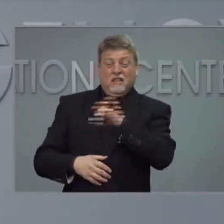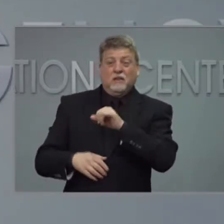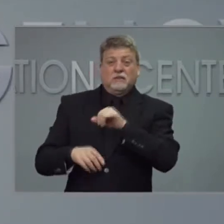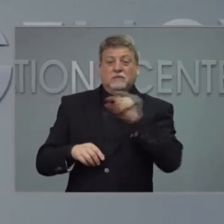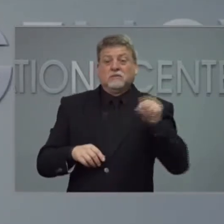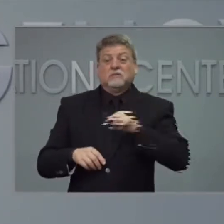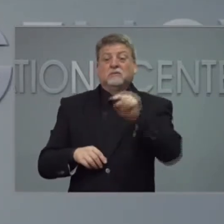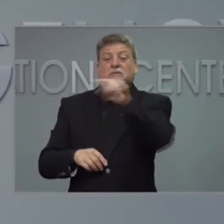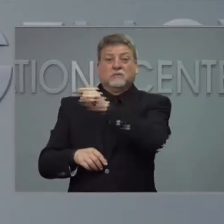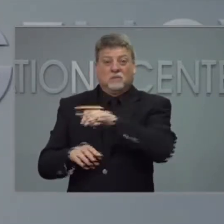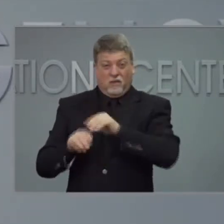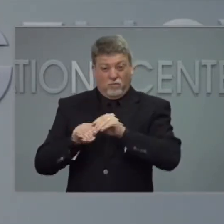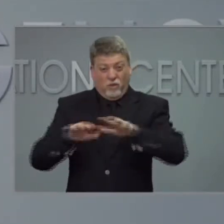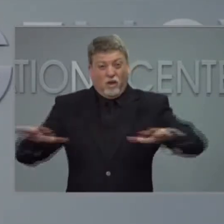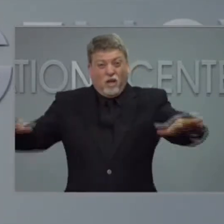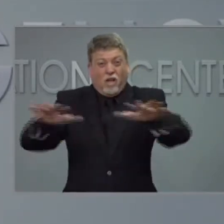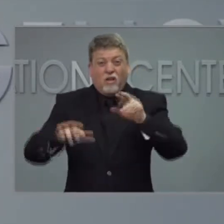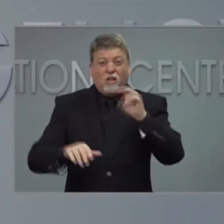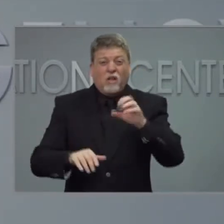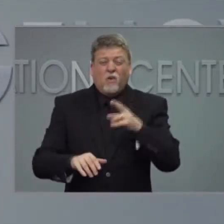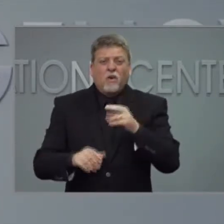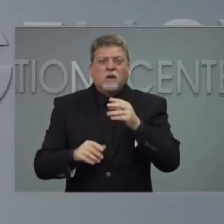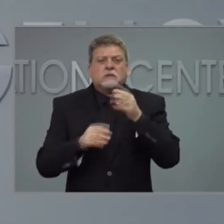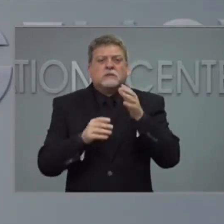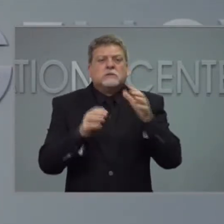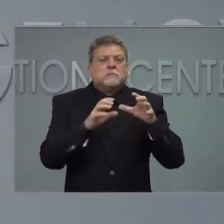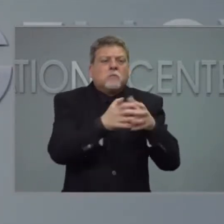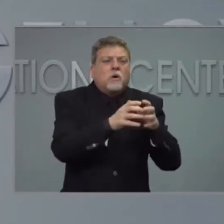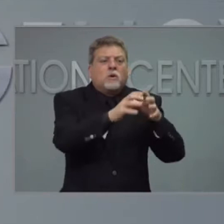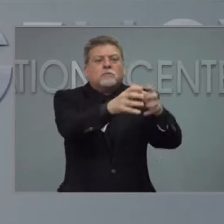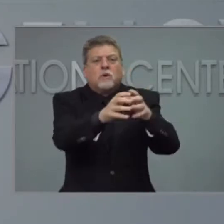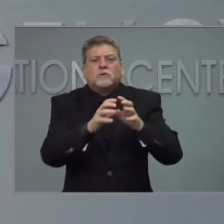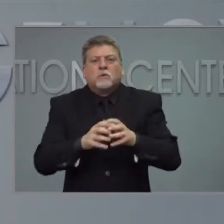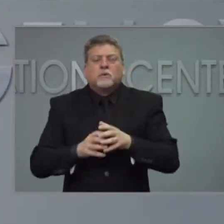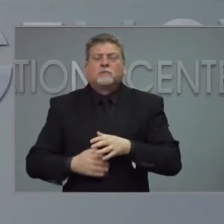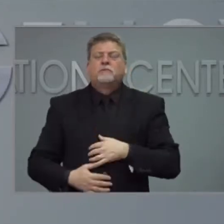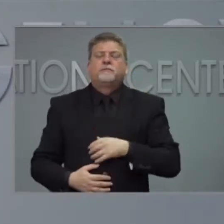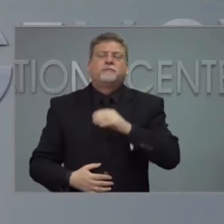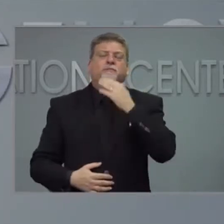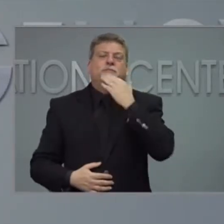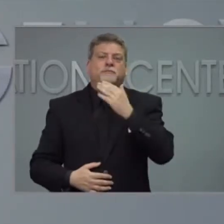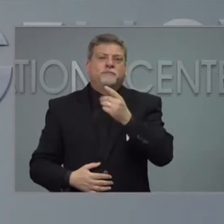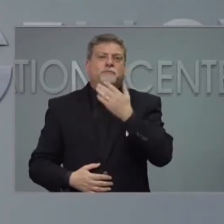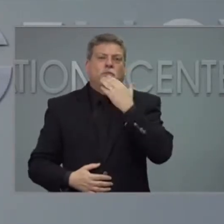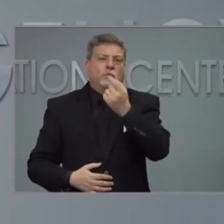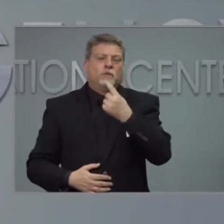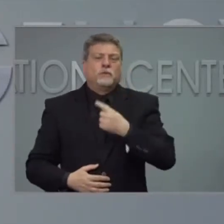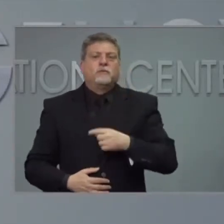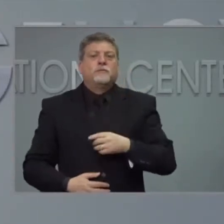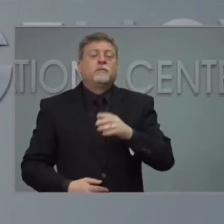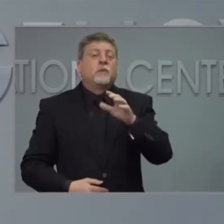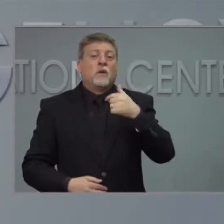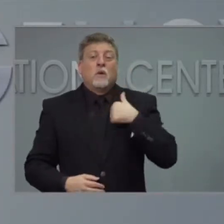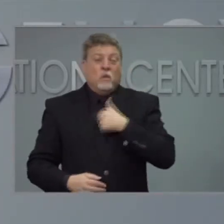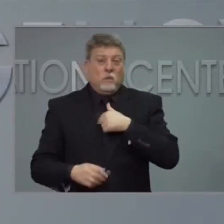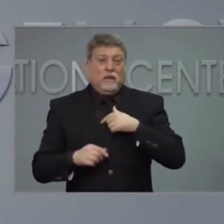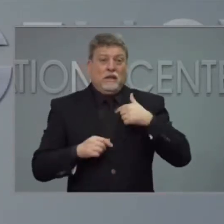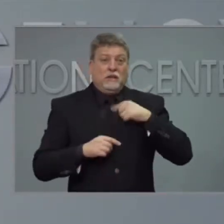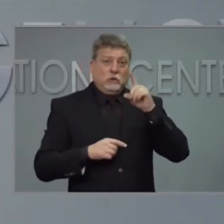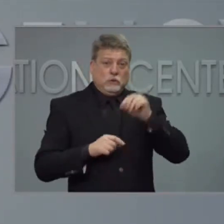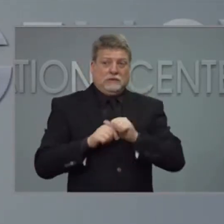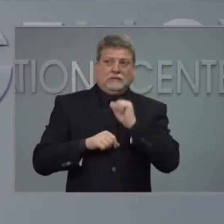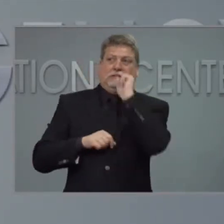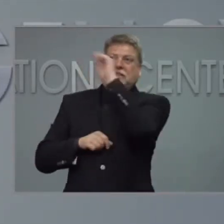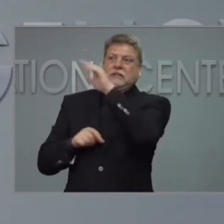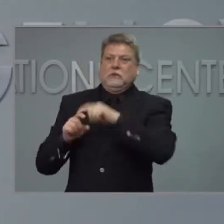you found in the state? Sure. Thanks for that question. We are sending a sizable number of samples to the CDC, but